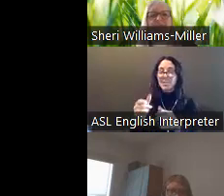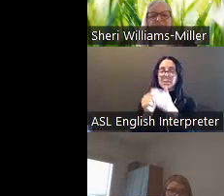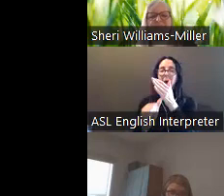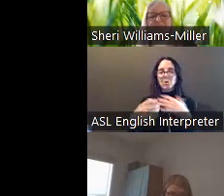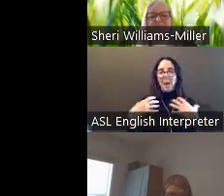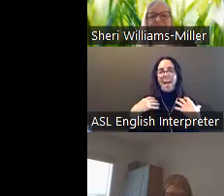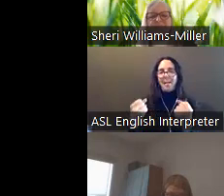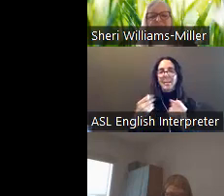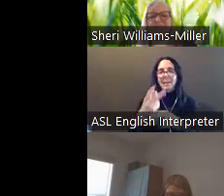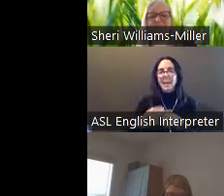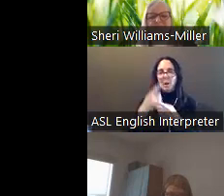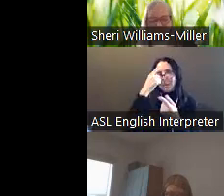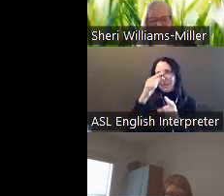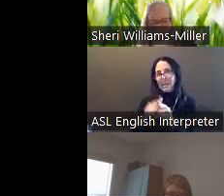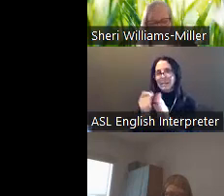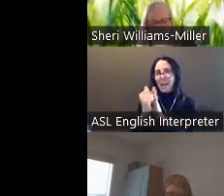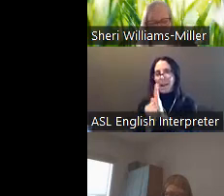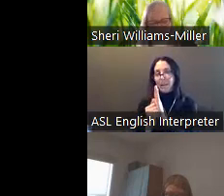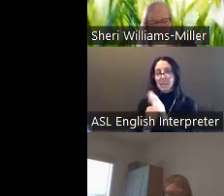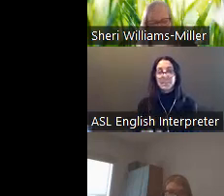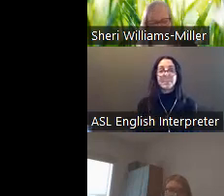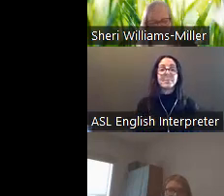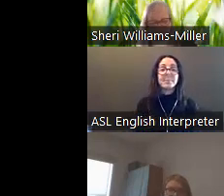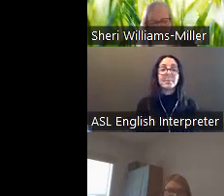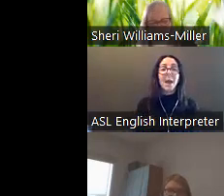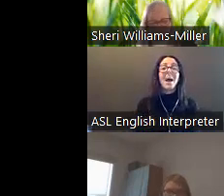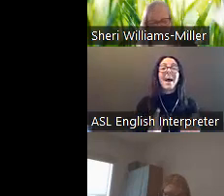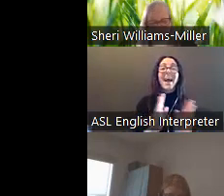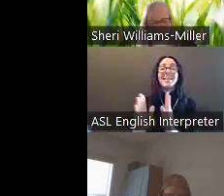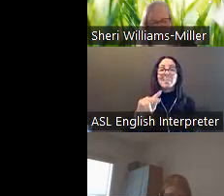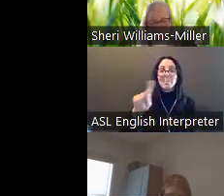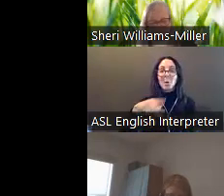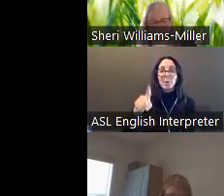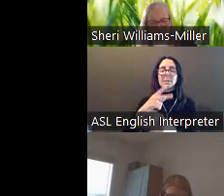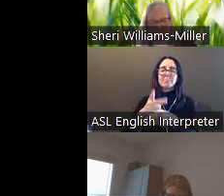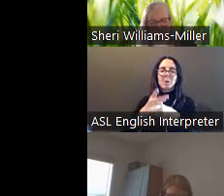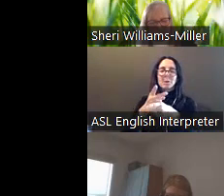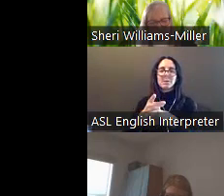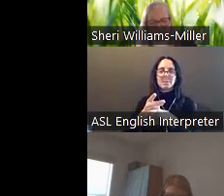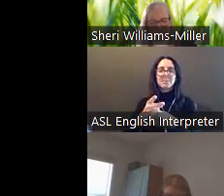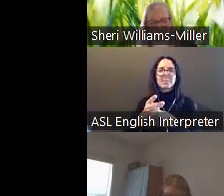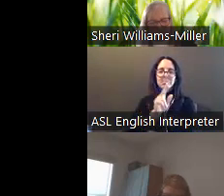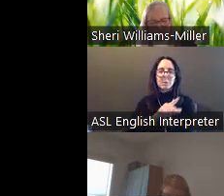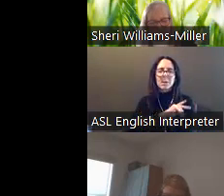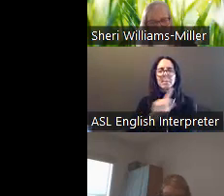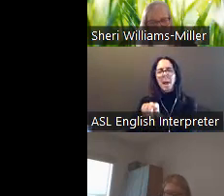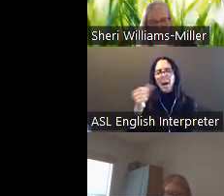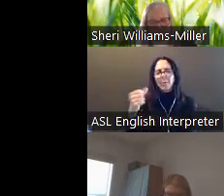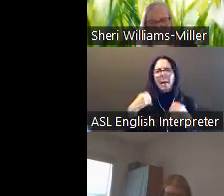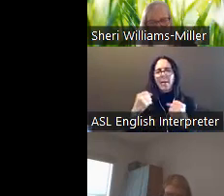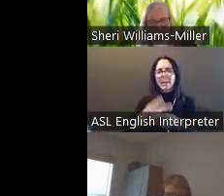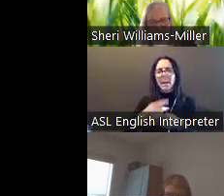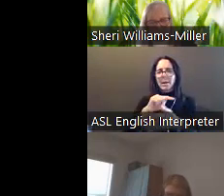Healthcare Consent Act. And then the purple stream is again personal care, but other healthcare related issues because